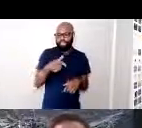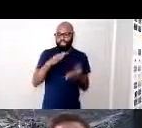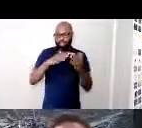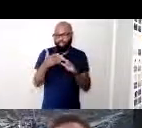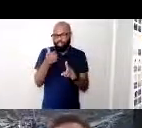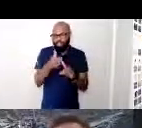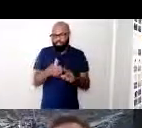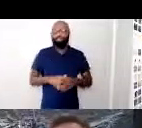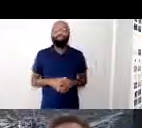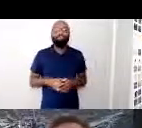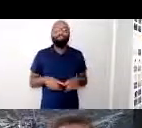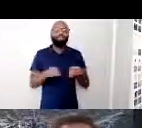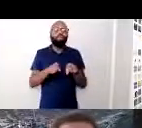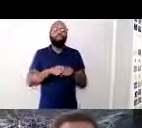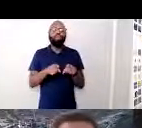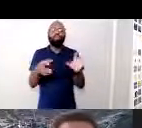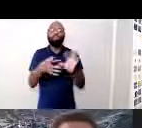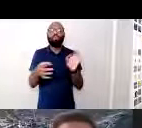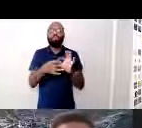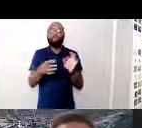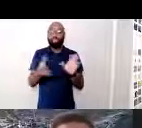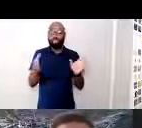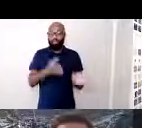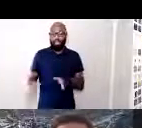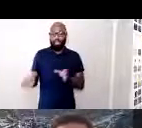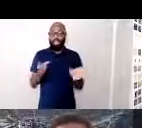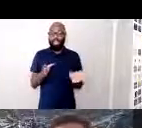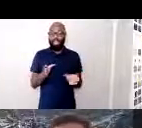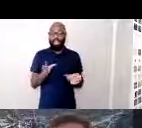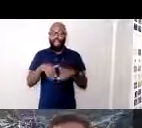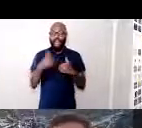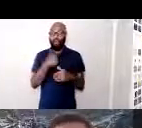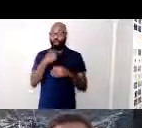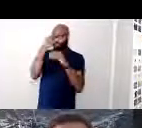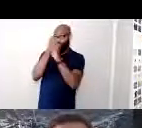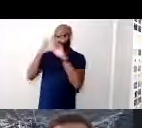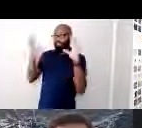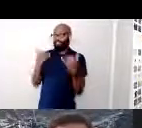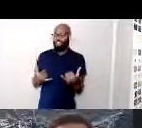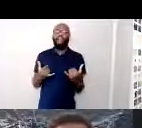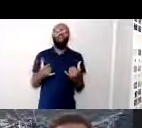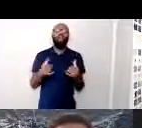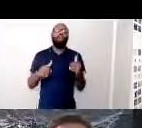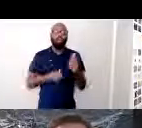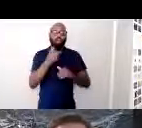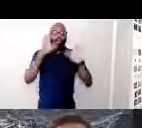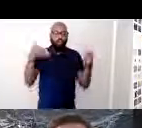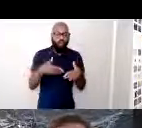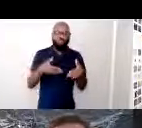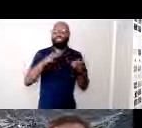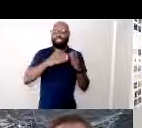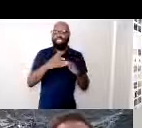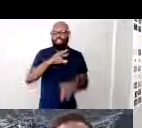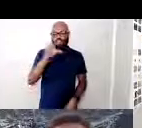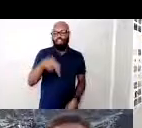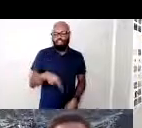too is the plan, at least as we envision it now, is going to be primarily focused on the city of Rochester. But there's